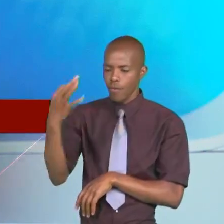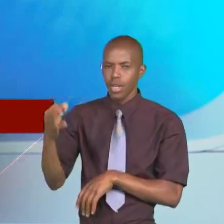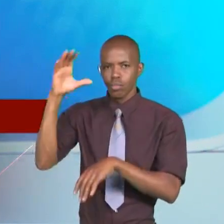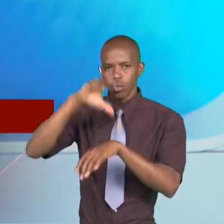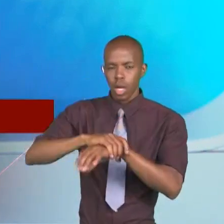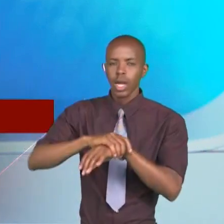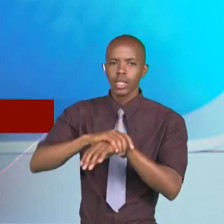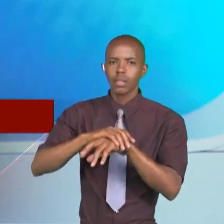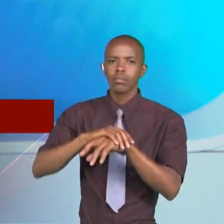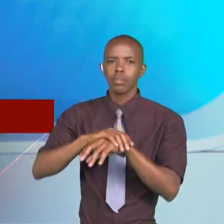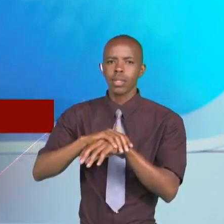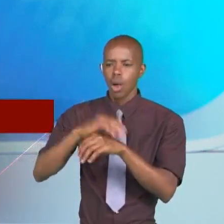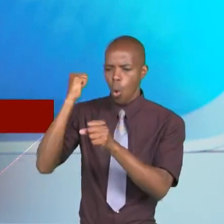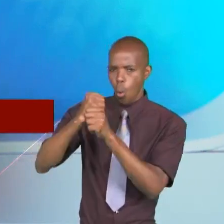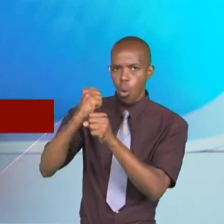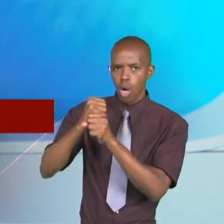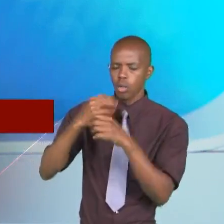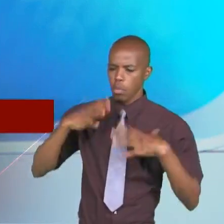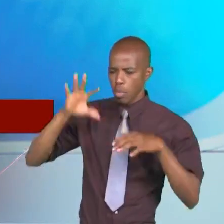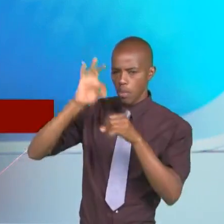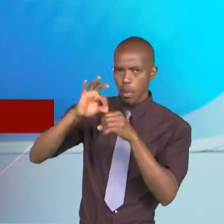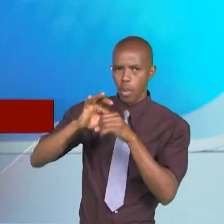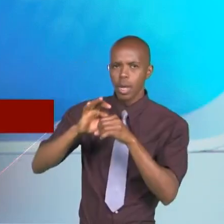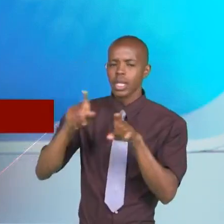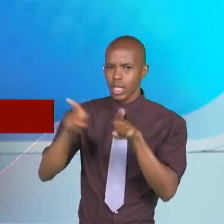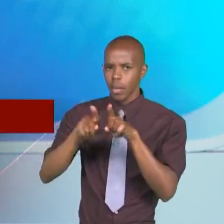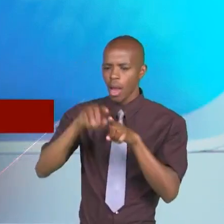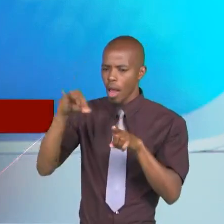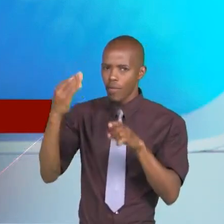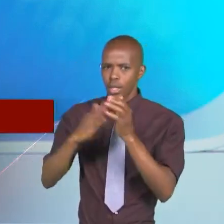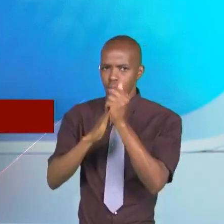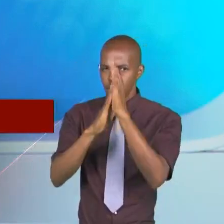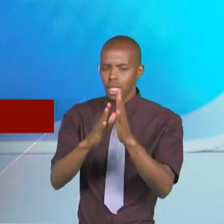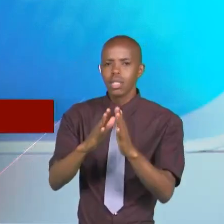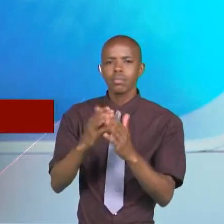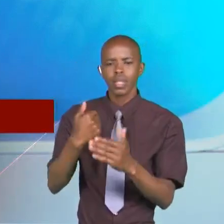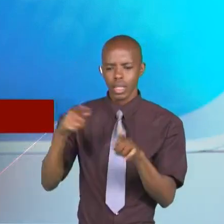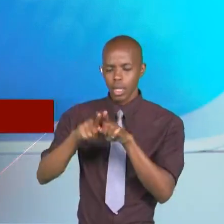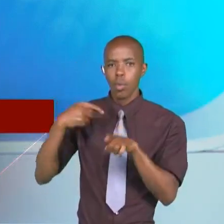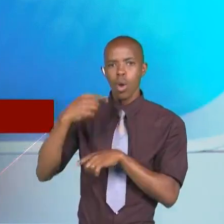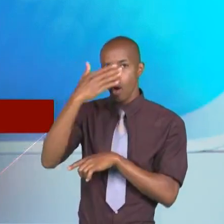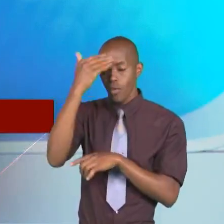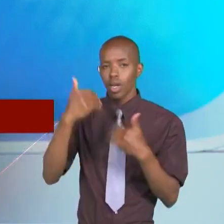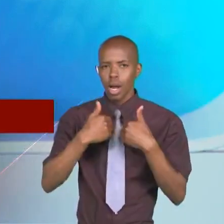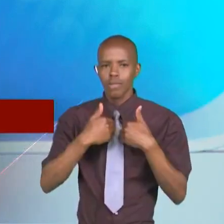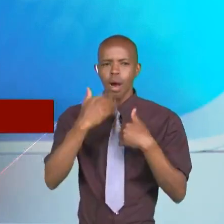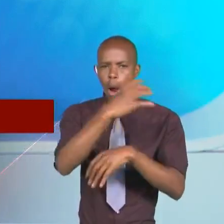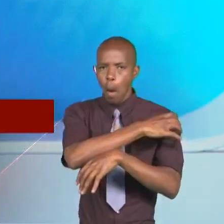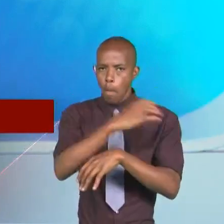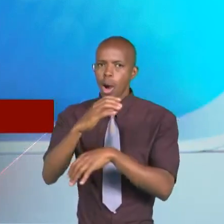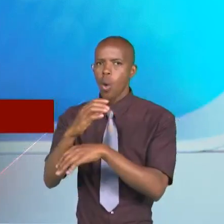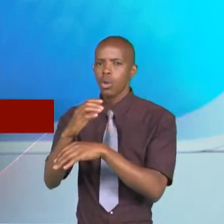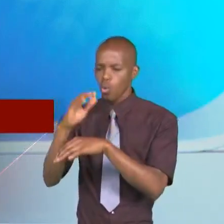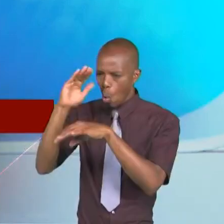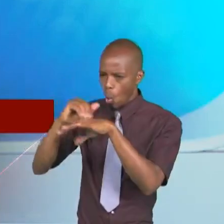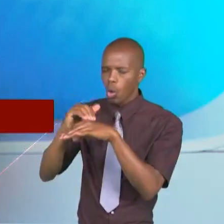kind of people that we voted for, or we fail to get the leadership that we expected when we put in place these people, we also forget that we do have the power to recall these people. So then